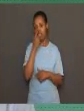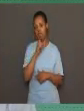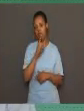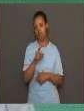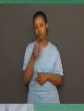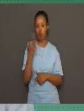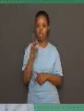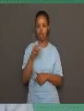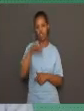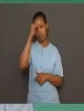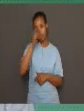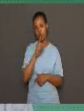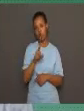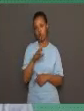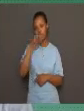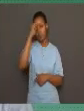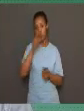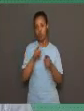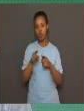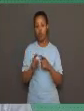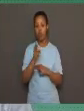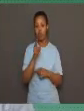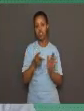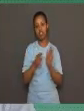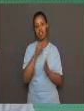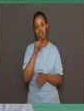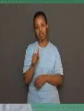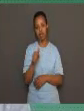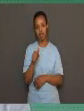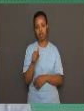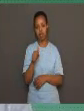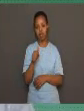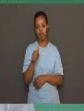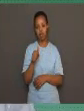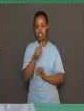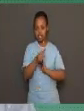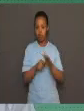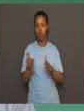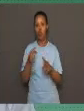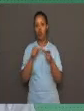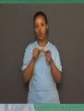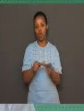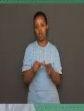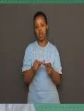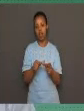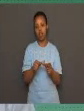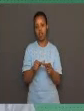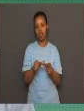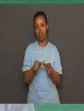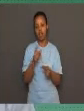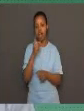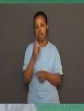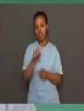knowledge is not immediately expressed. It remains hidden until specific